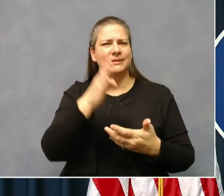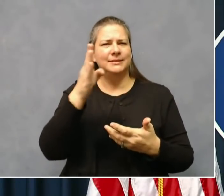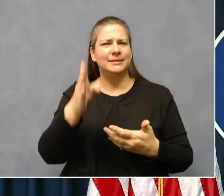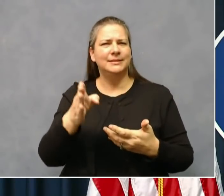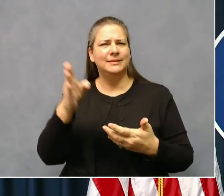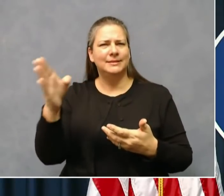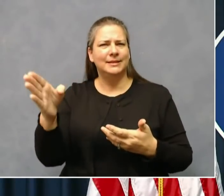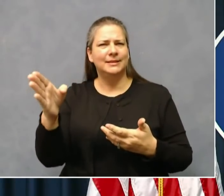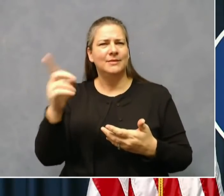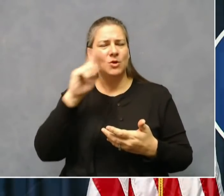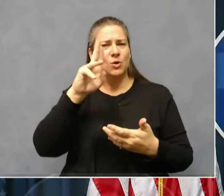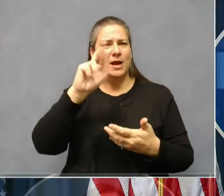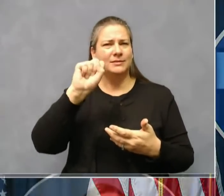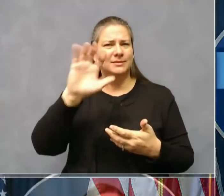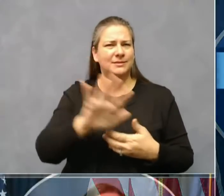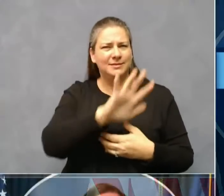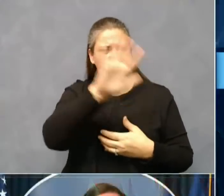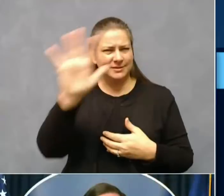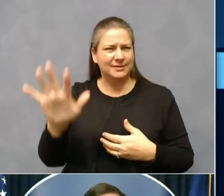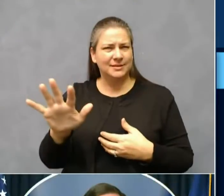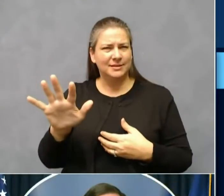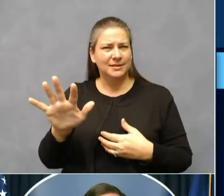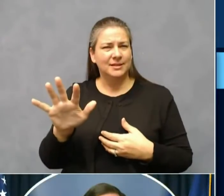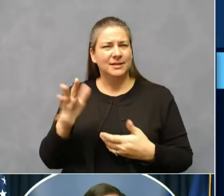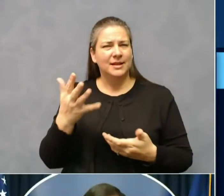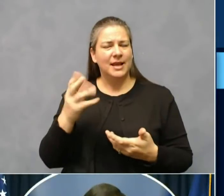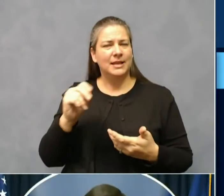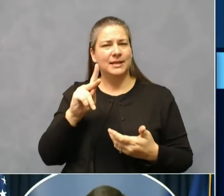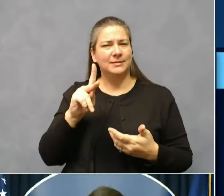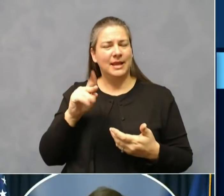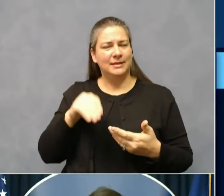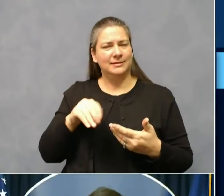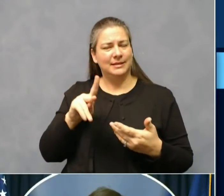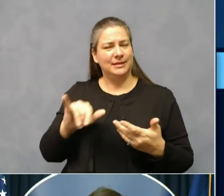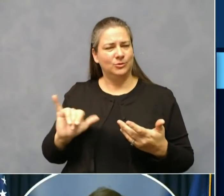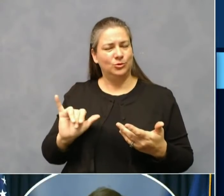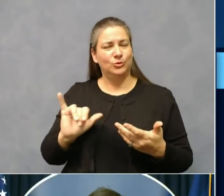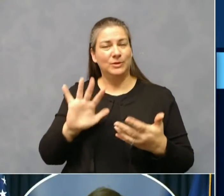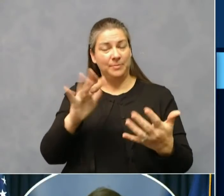you've got kids, this next visual may be a little difficult. So